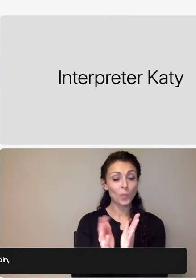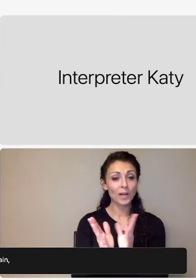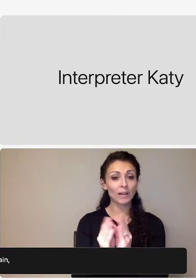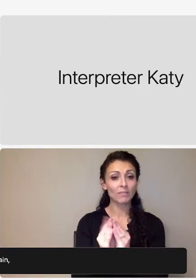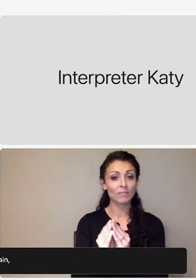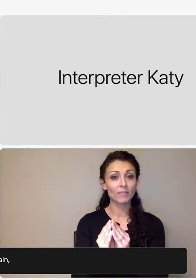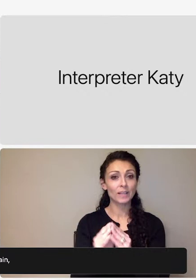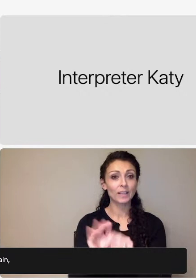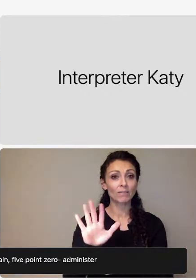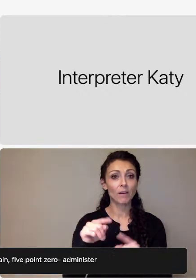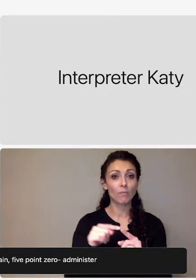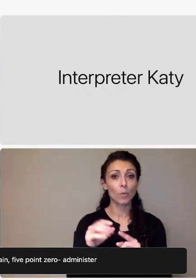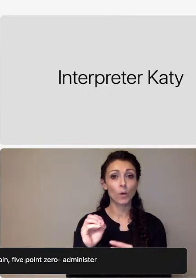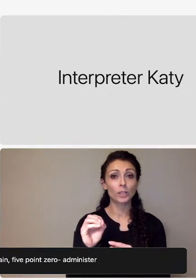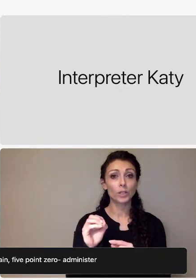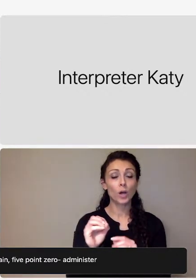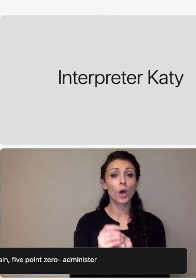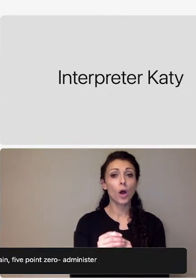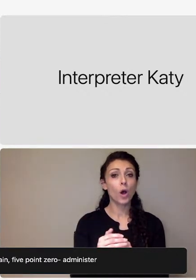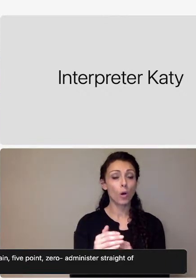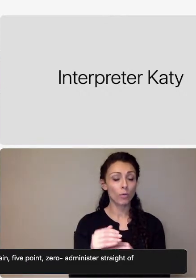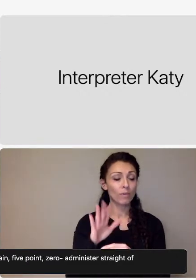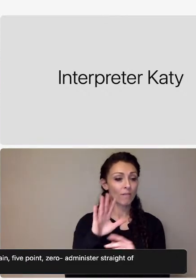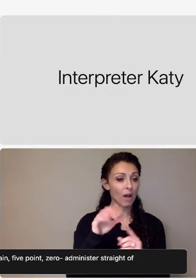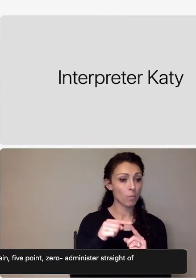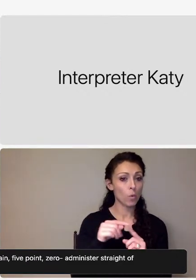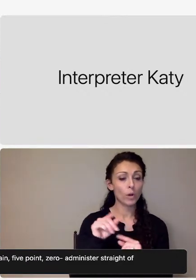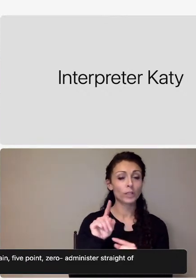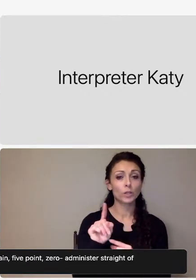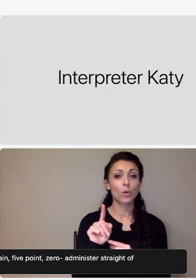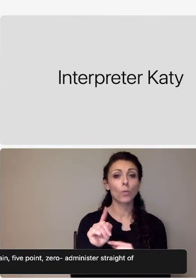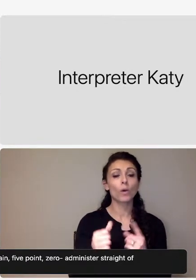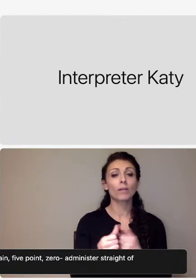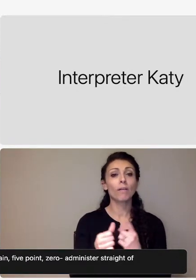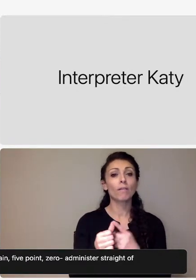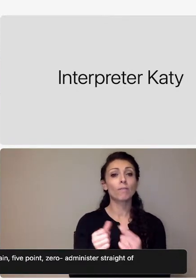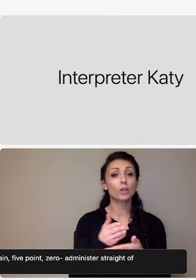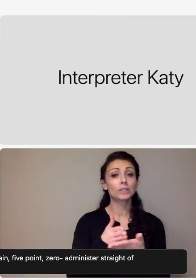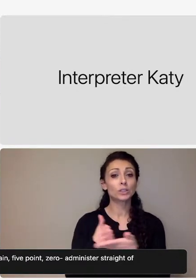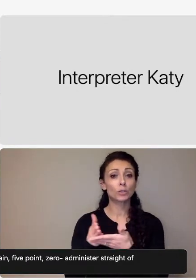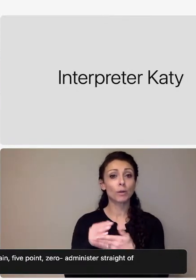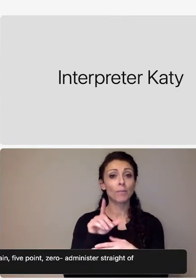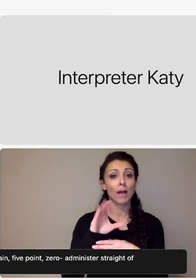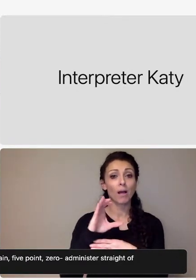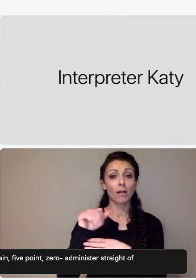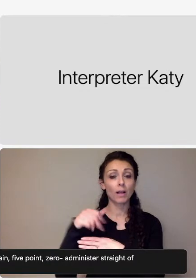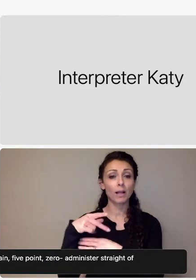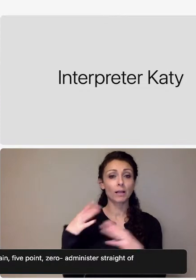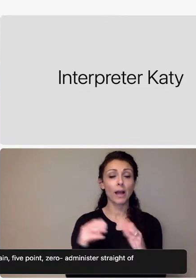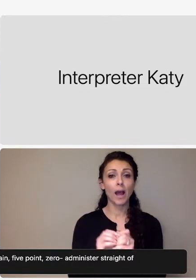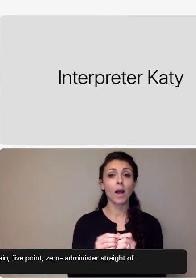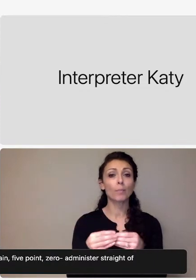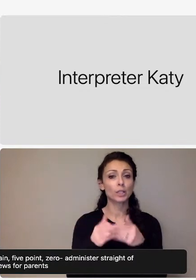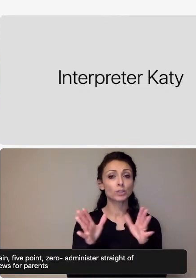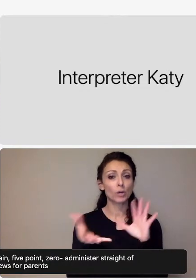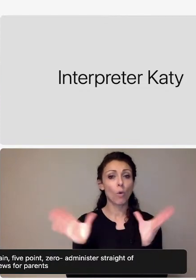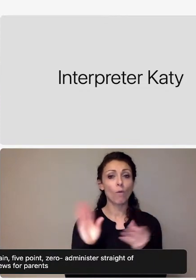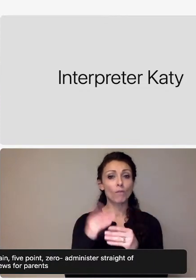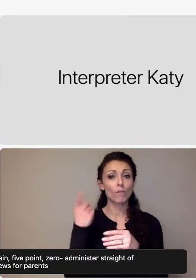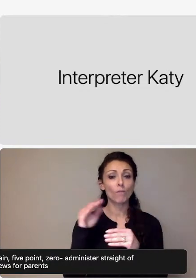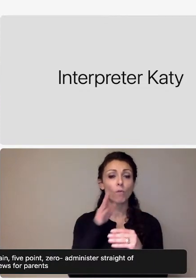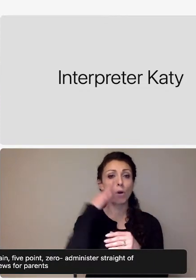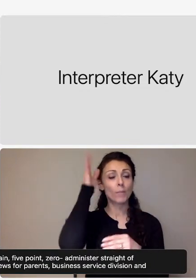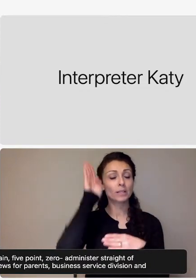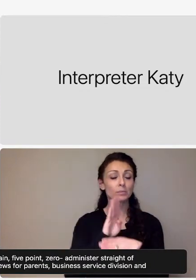administrative presentation item 5.1 first interim report and lcap budget overviews for parents business service division and